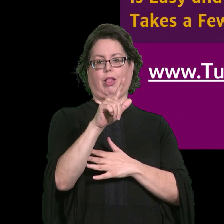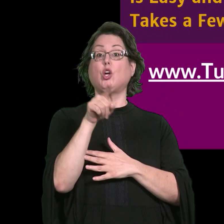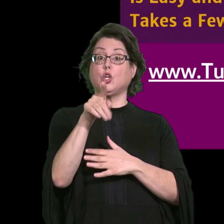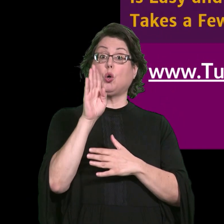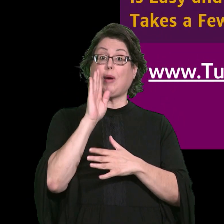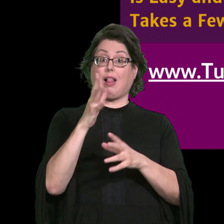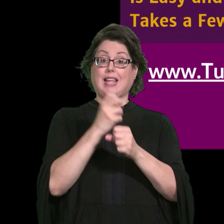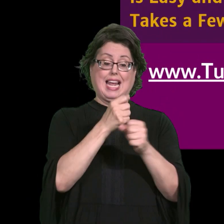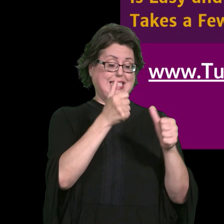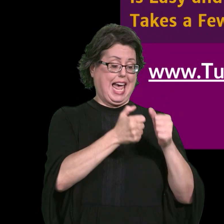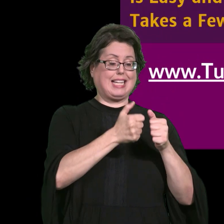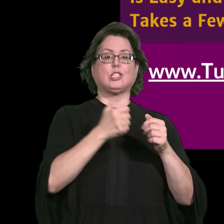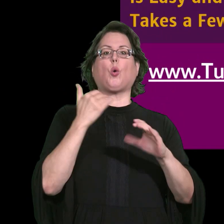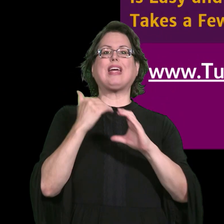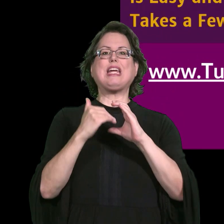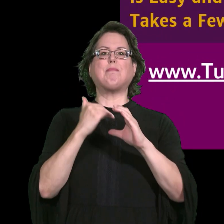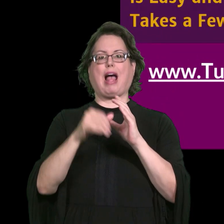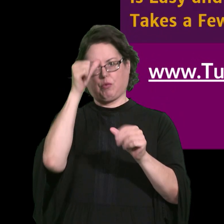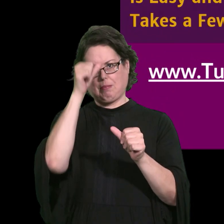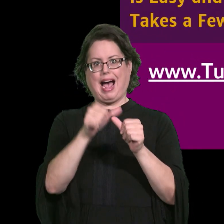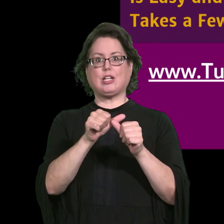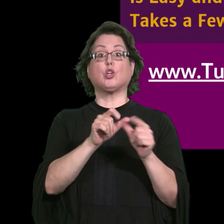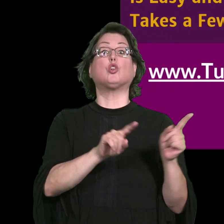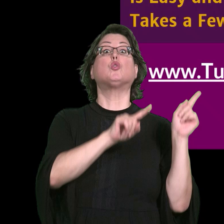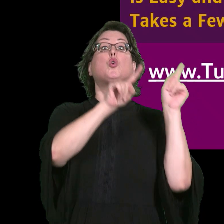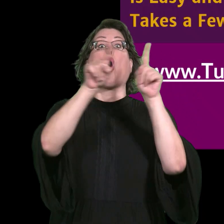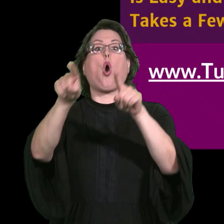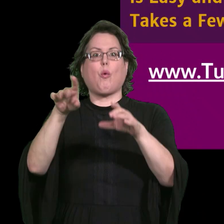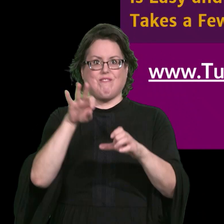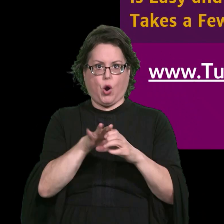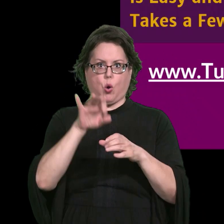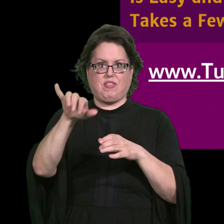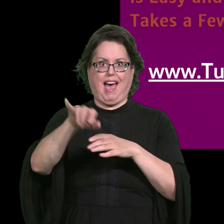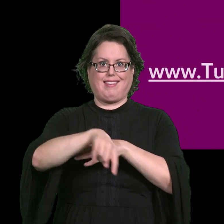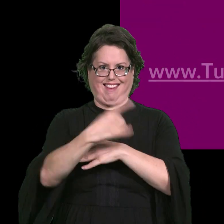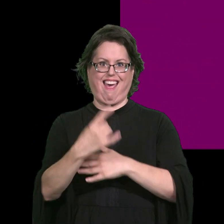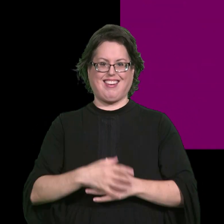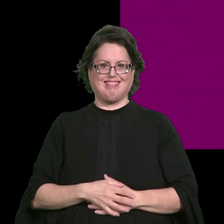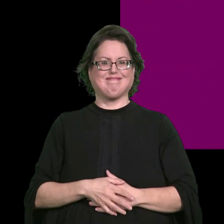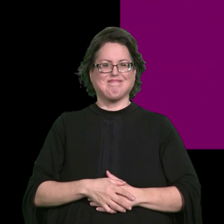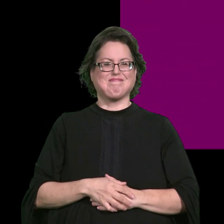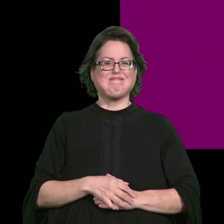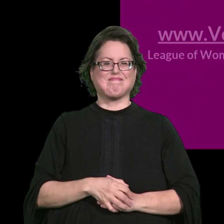which help get voters to the polls on election day.